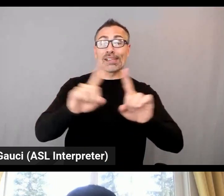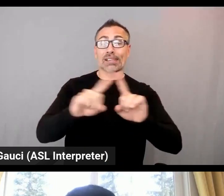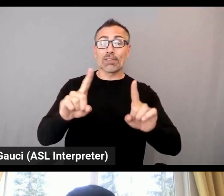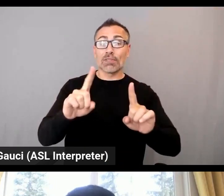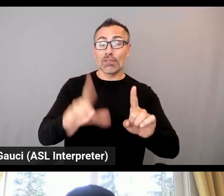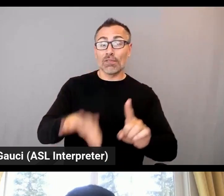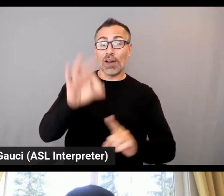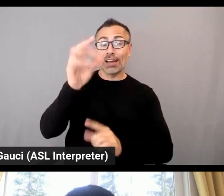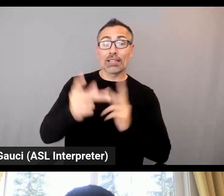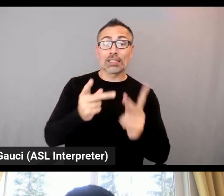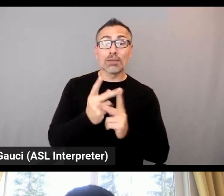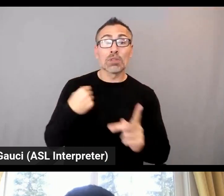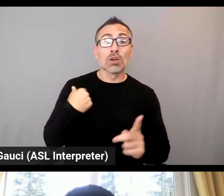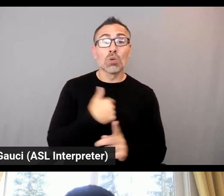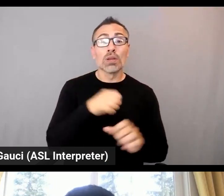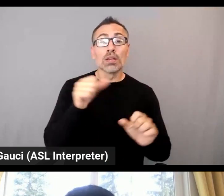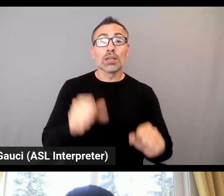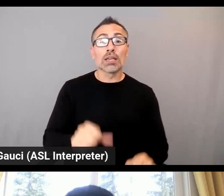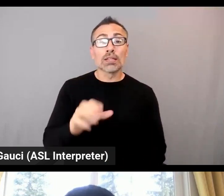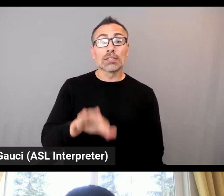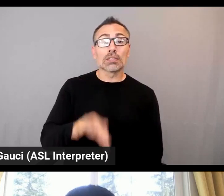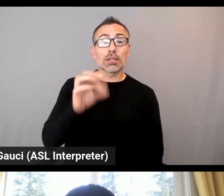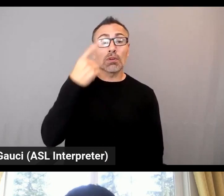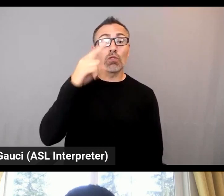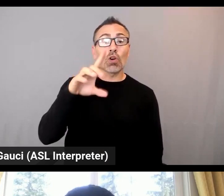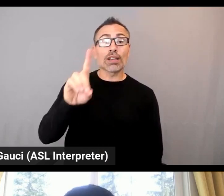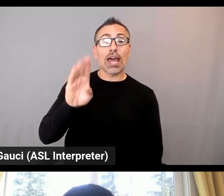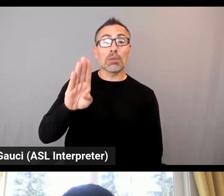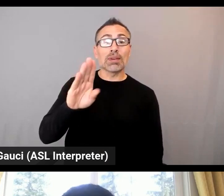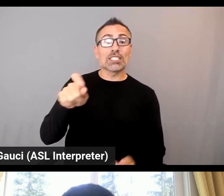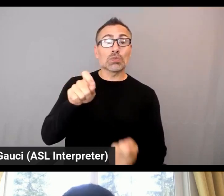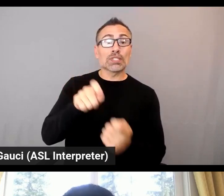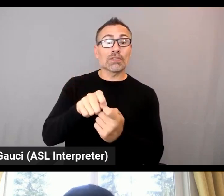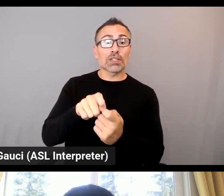that we can discover for databases specifically?